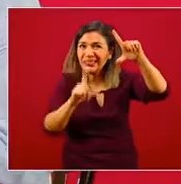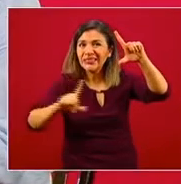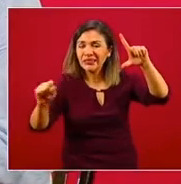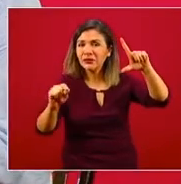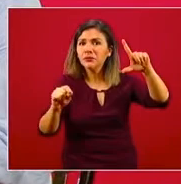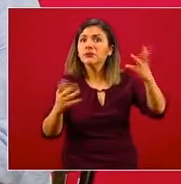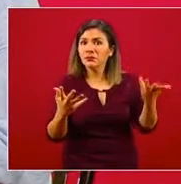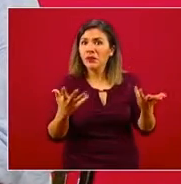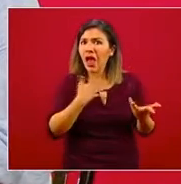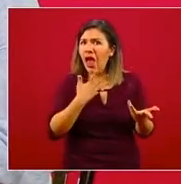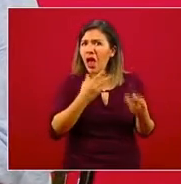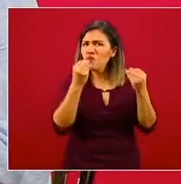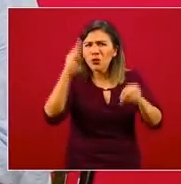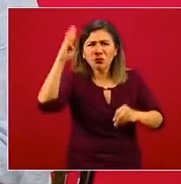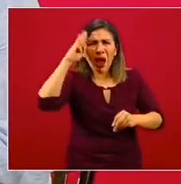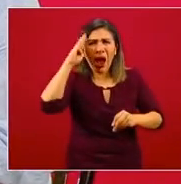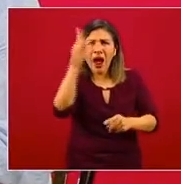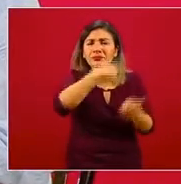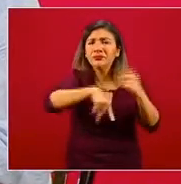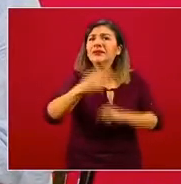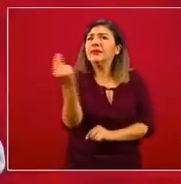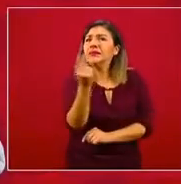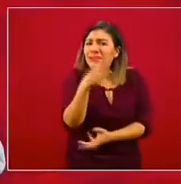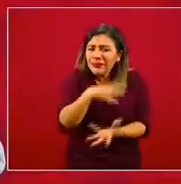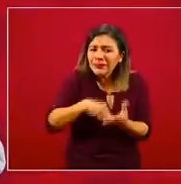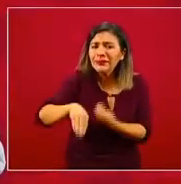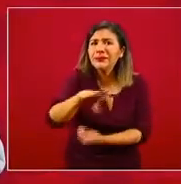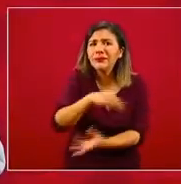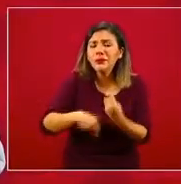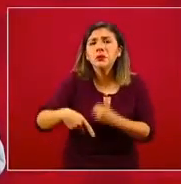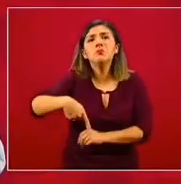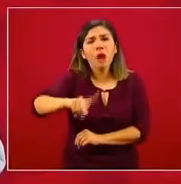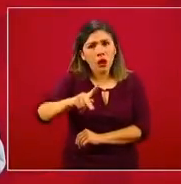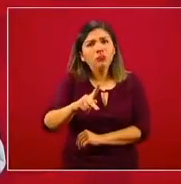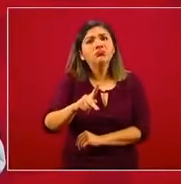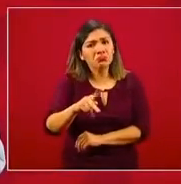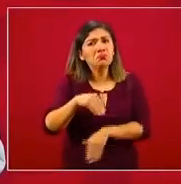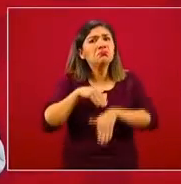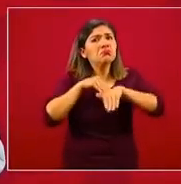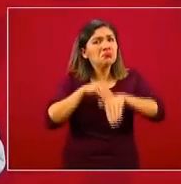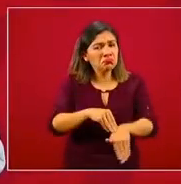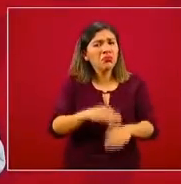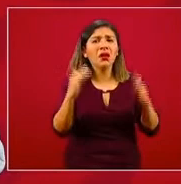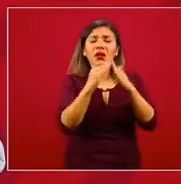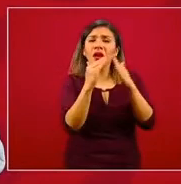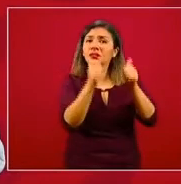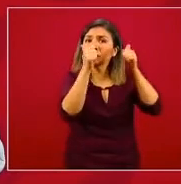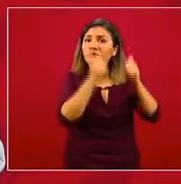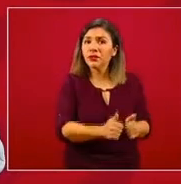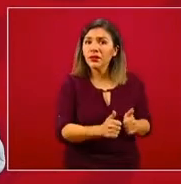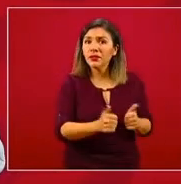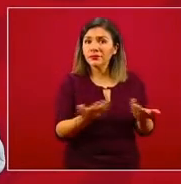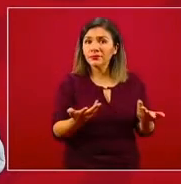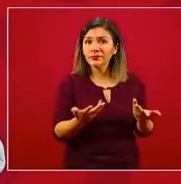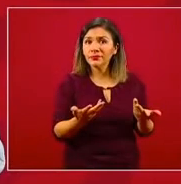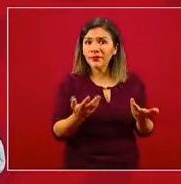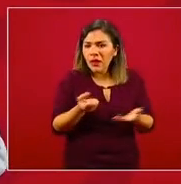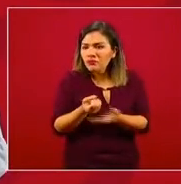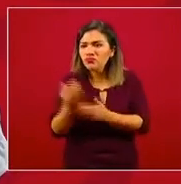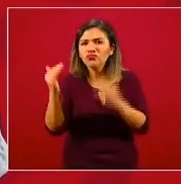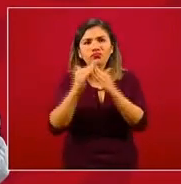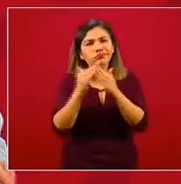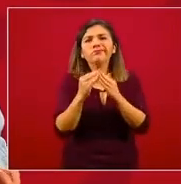of those Mexicans, uh, they are being heroic because they've been at